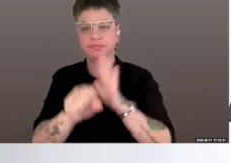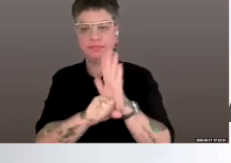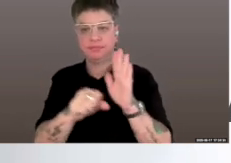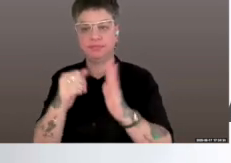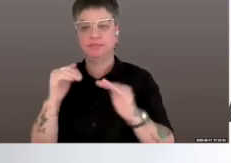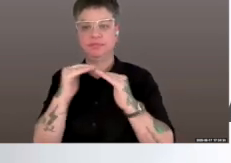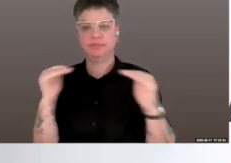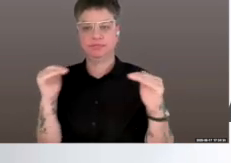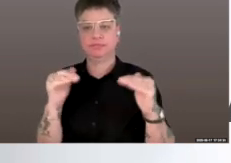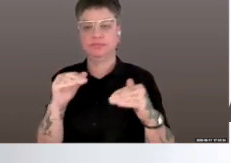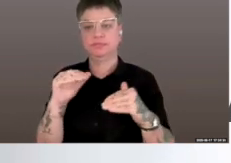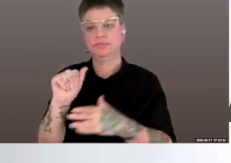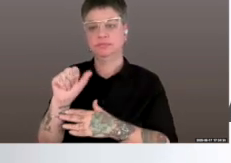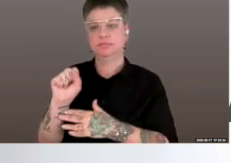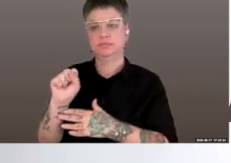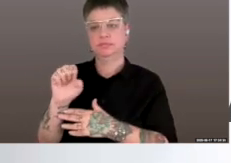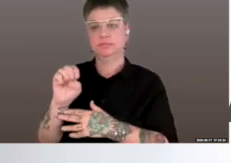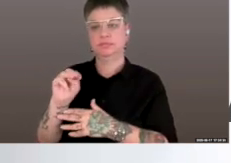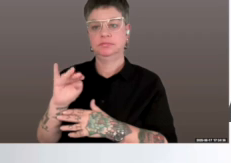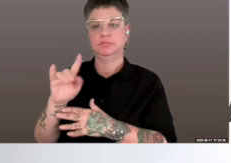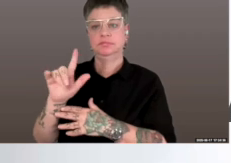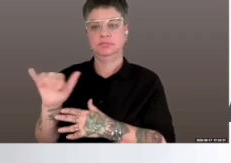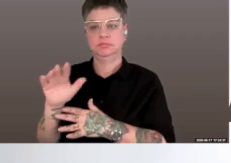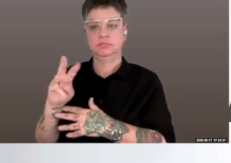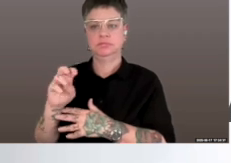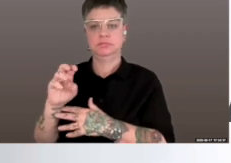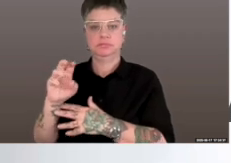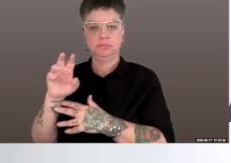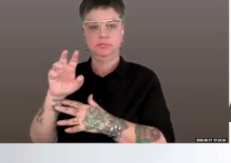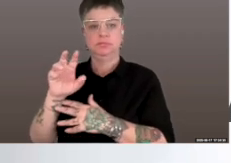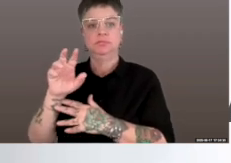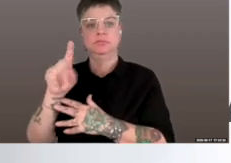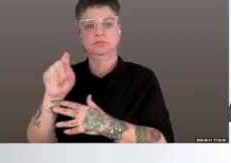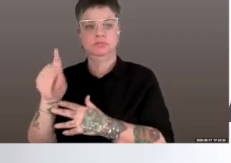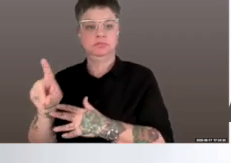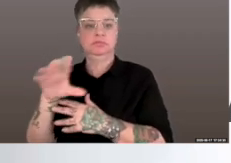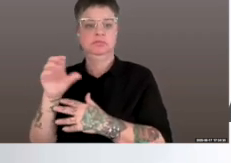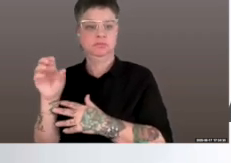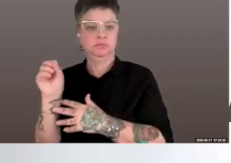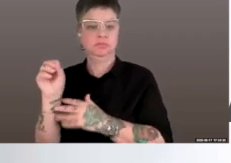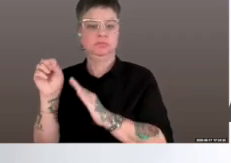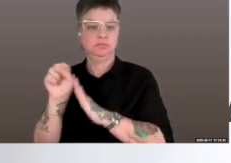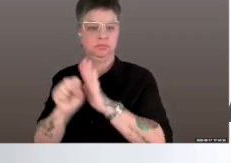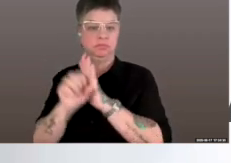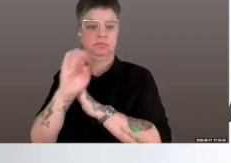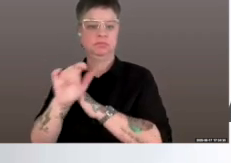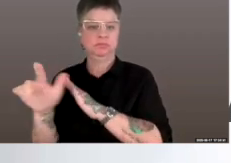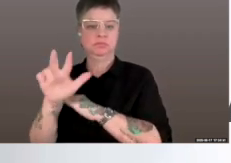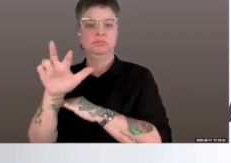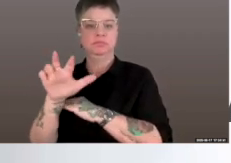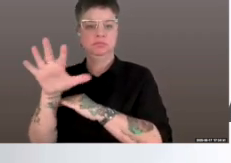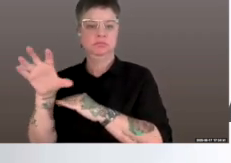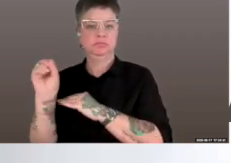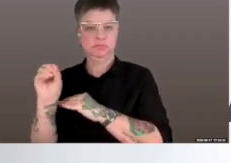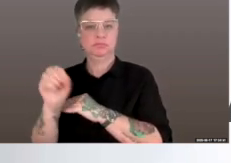a variety of clean mobility solutions that can help folks get around without owning a personal car. The projects in